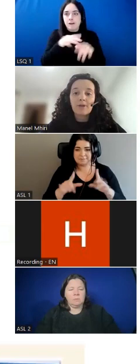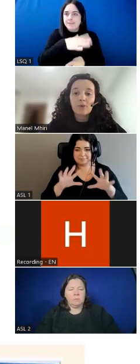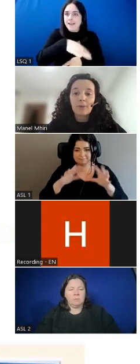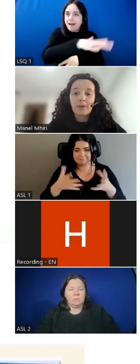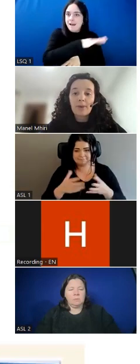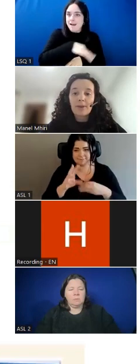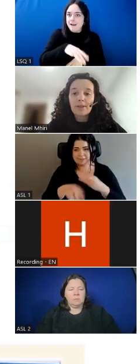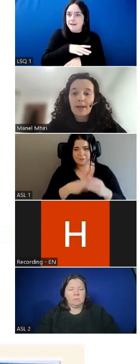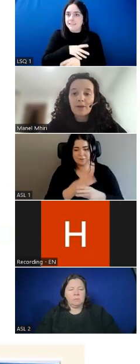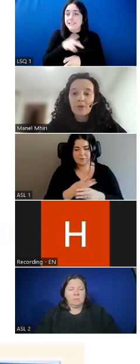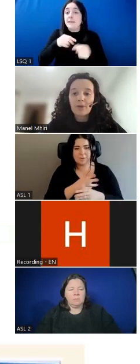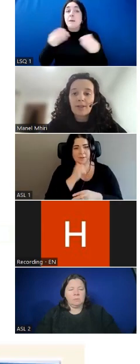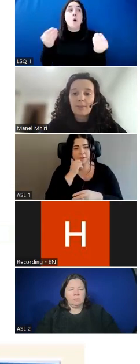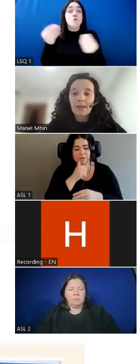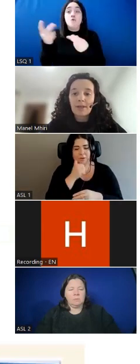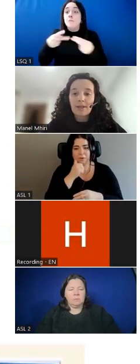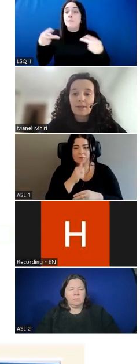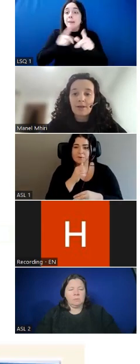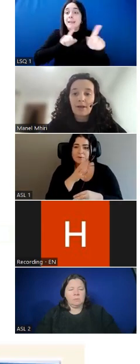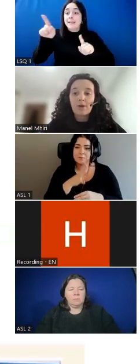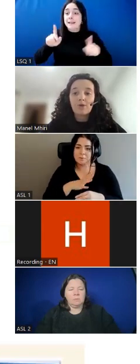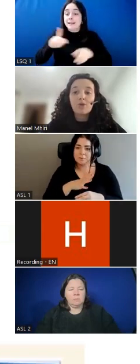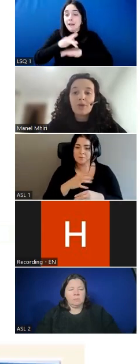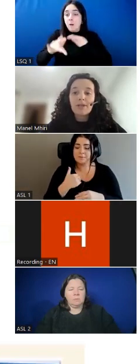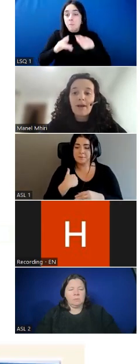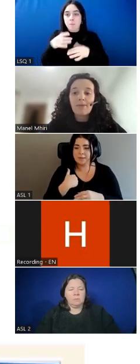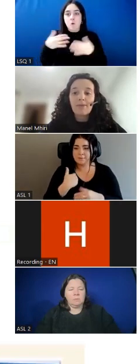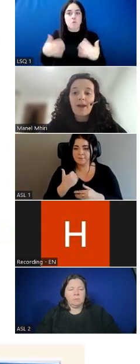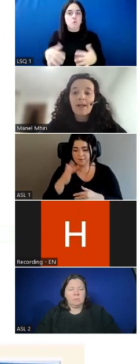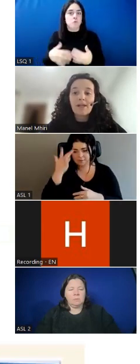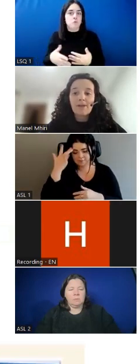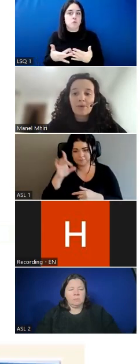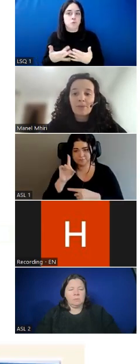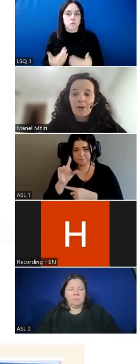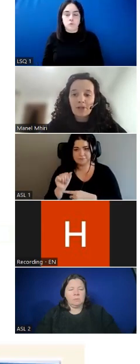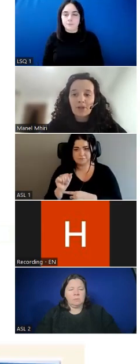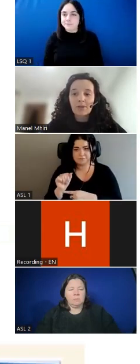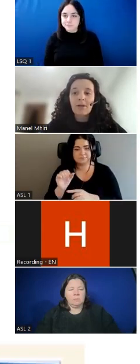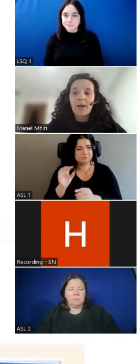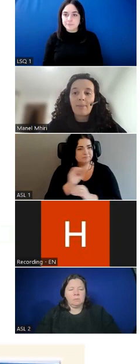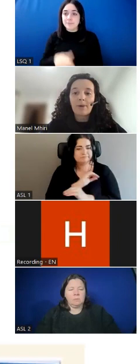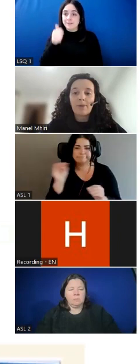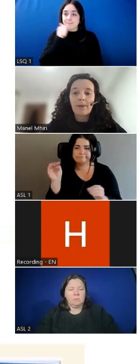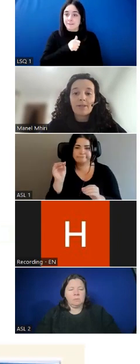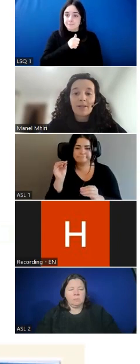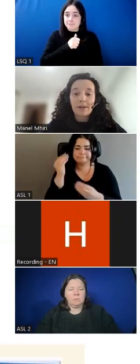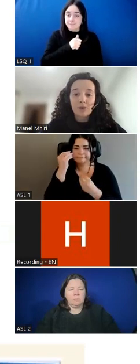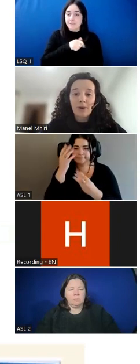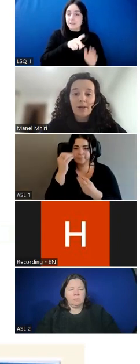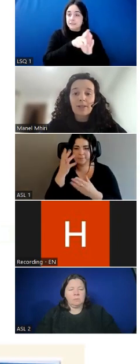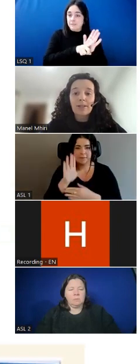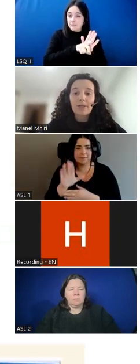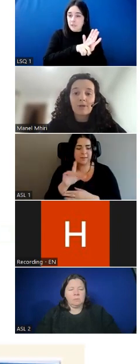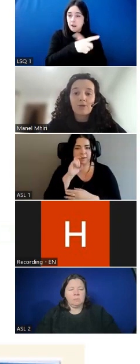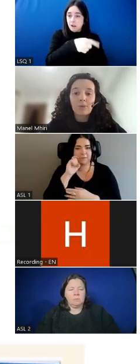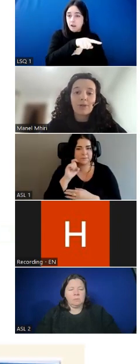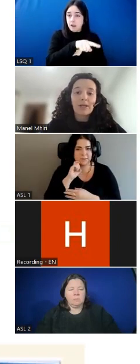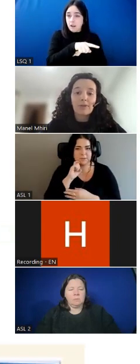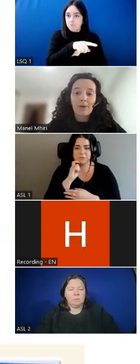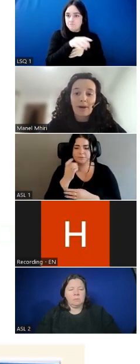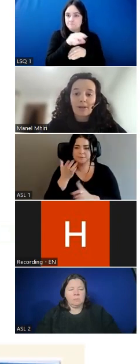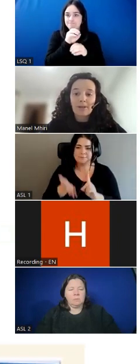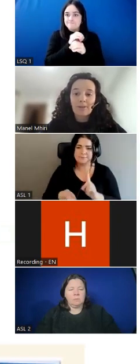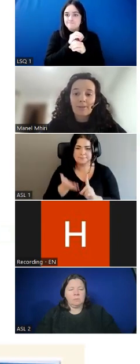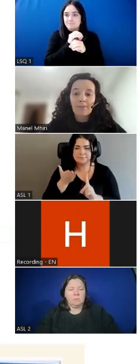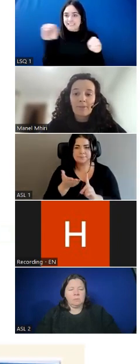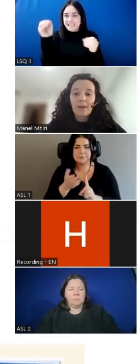girls and women with intellectual disabilities do not have any information about their sexuality and